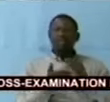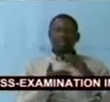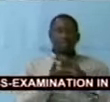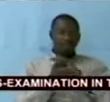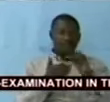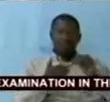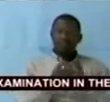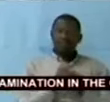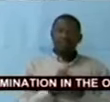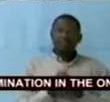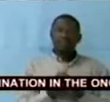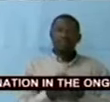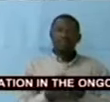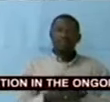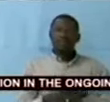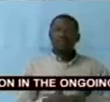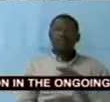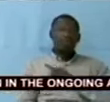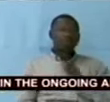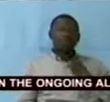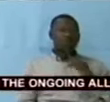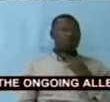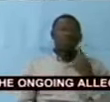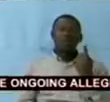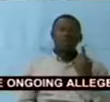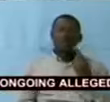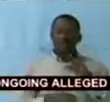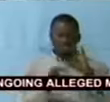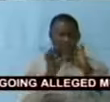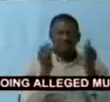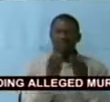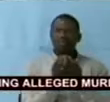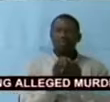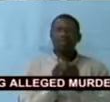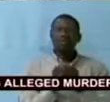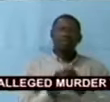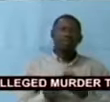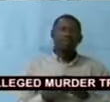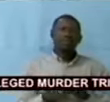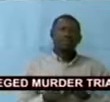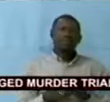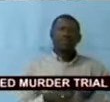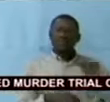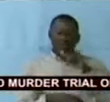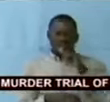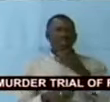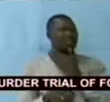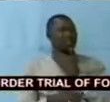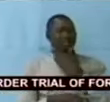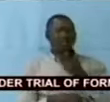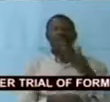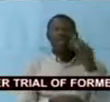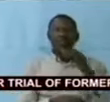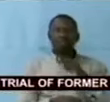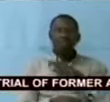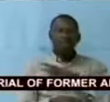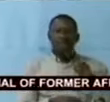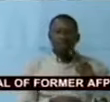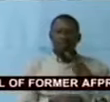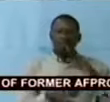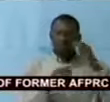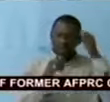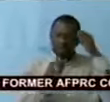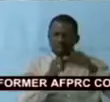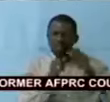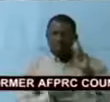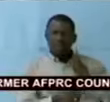team. Which makes it easier for you. If you can't remember one, you could remember the other. My